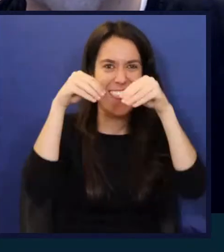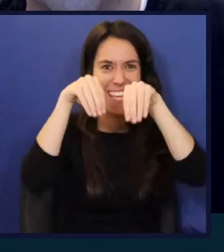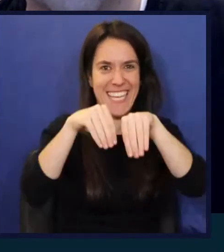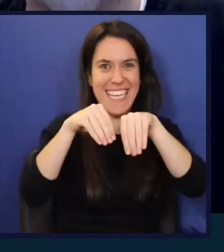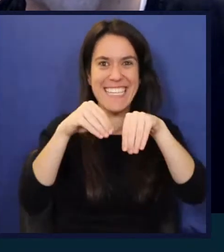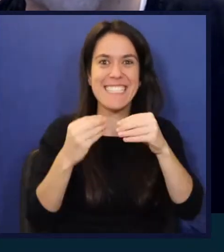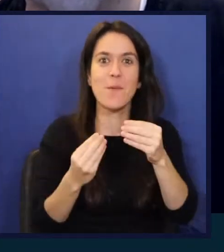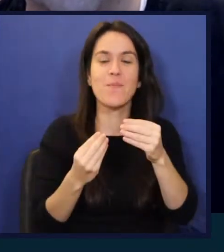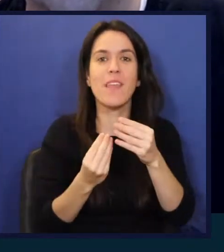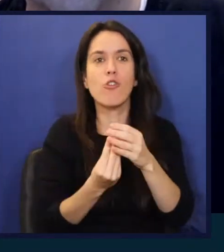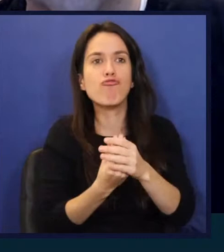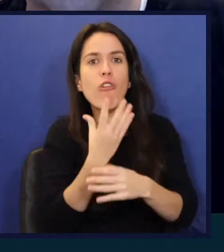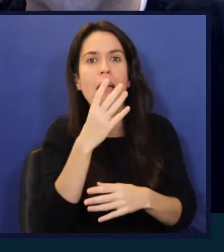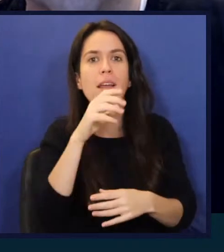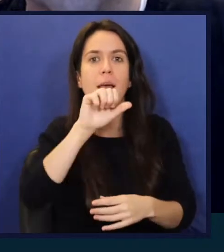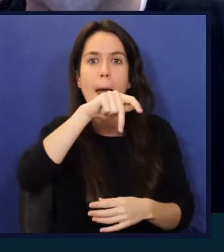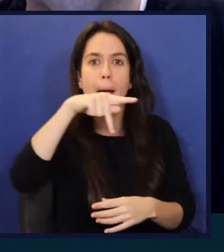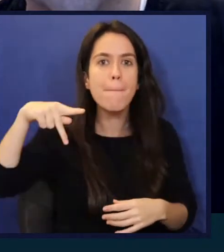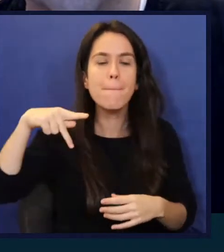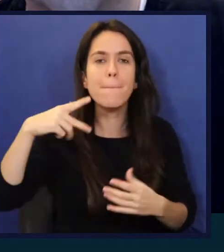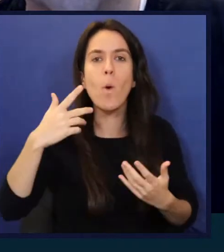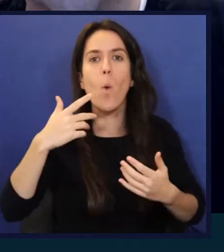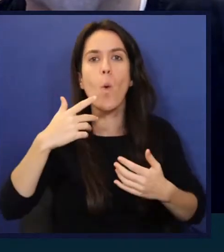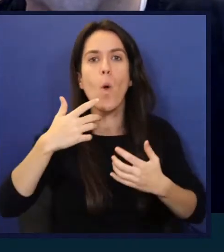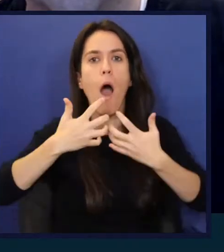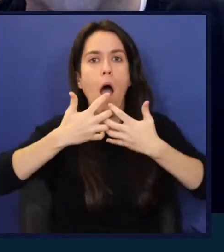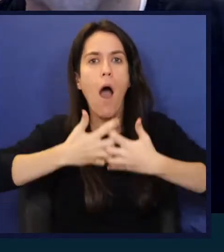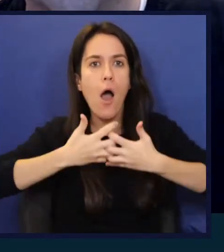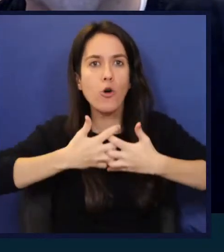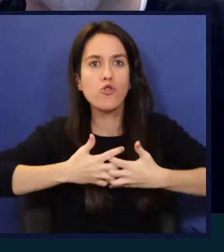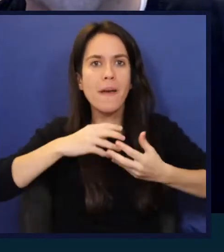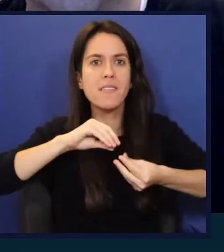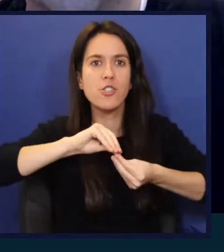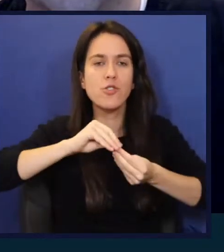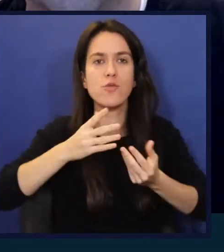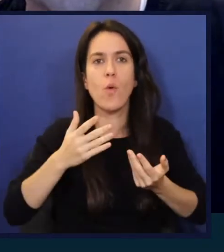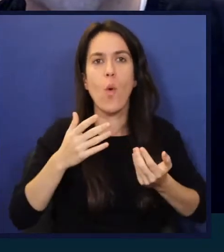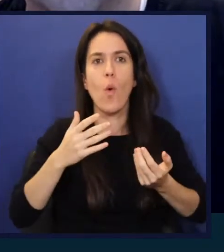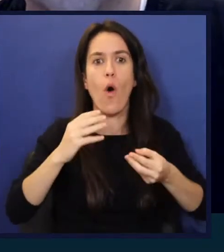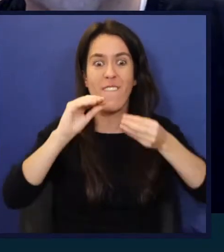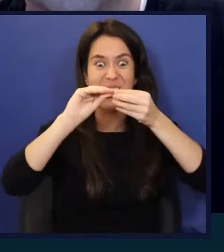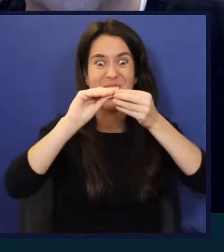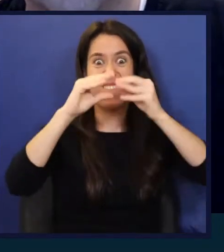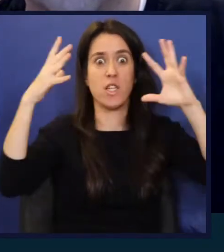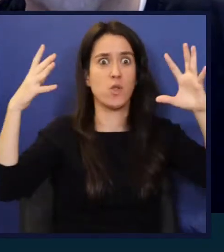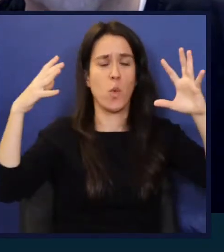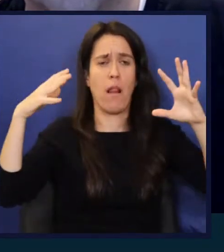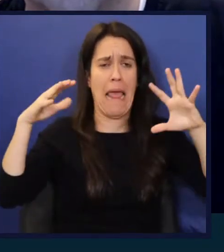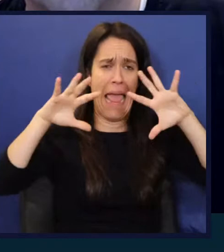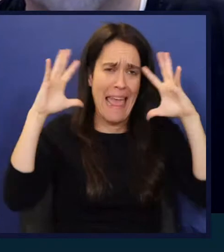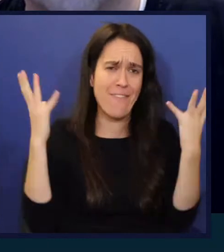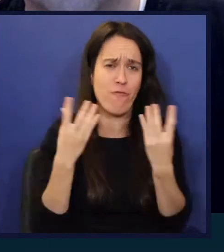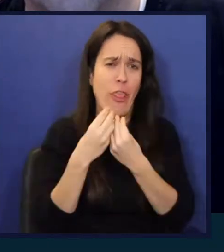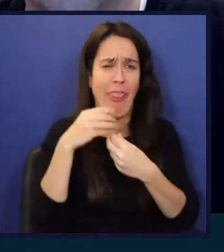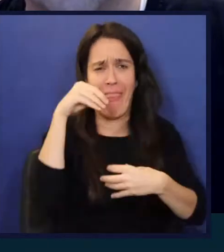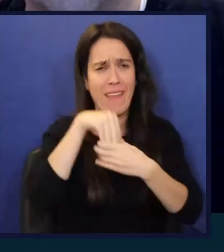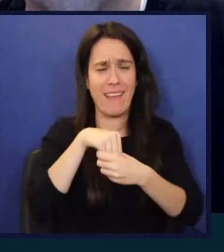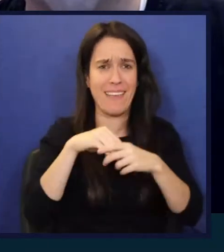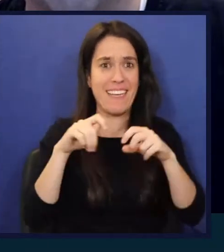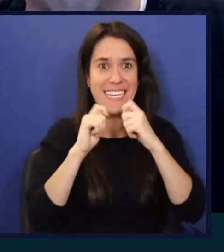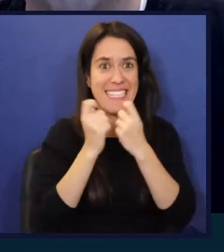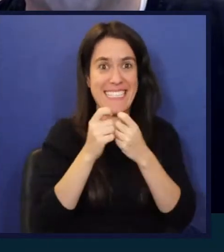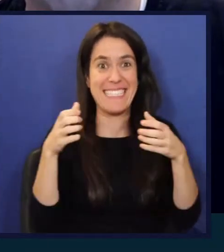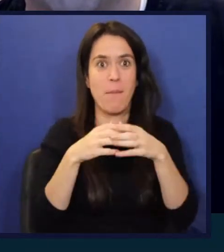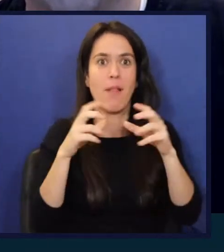apps or automations or creating virtual agents. That's kind of where the new home